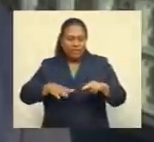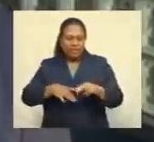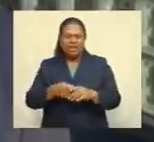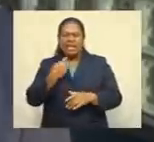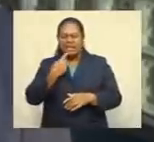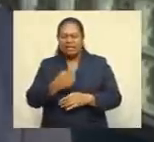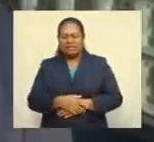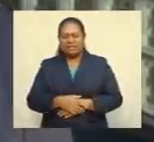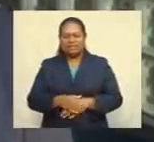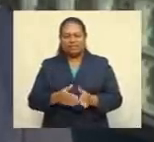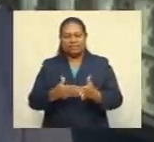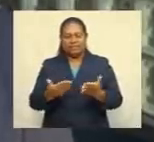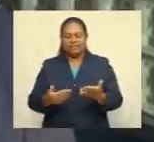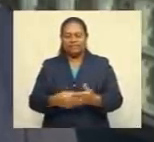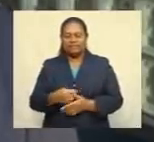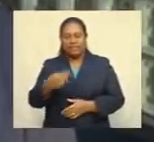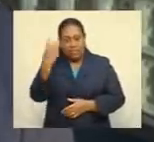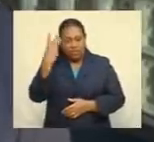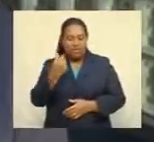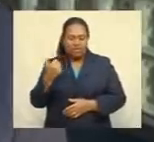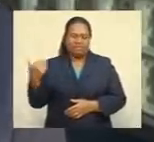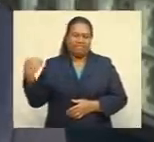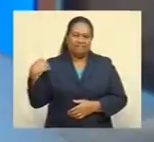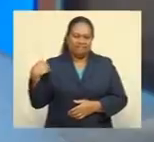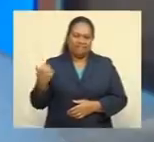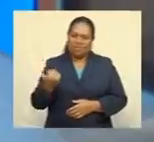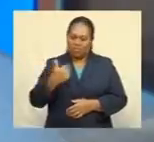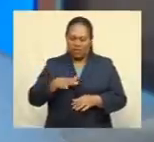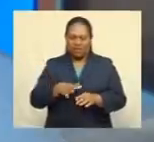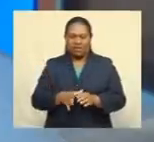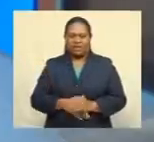infectious. She was symptomatic the day before.